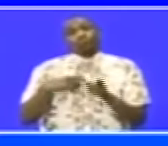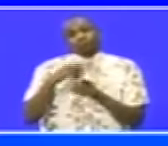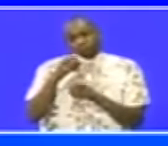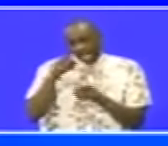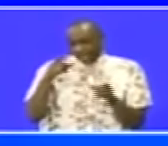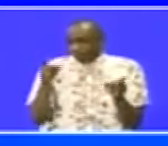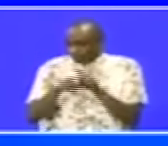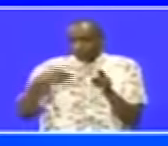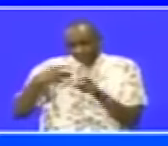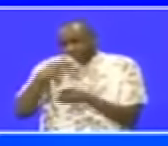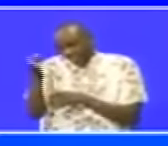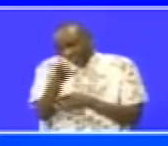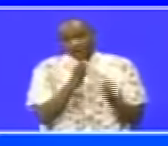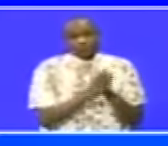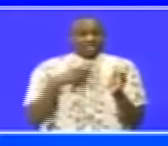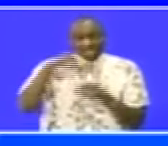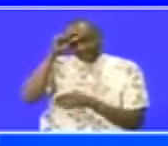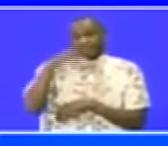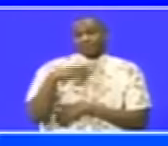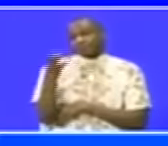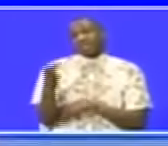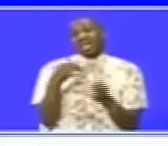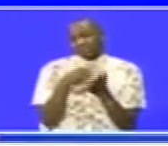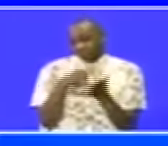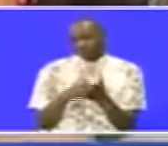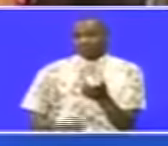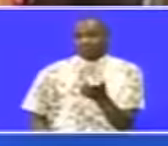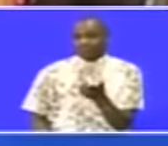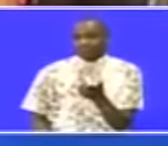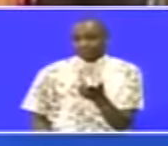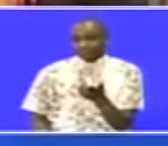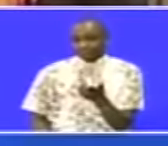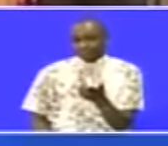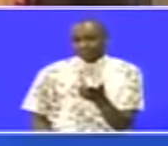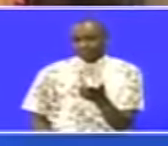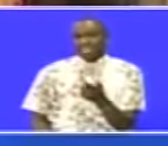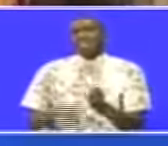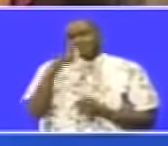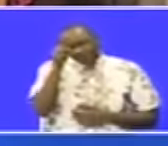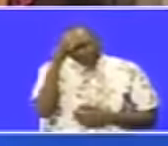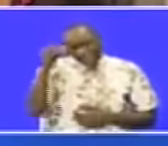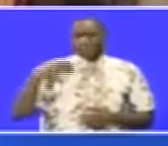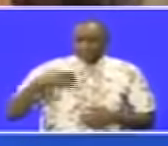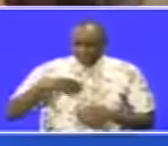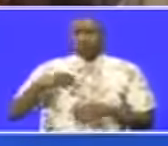as well as civilians. Michelle Ngele now reports. More than 50 survivors